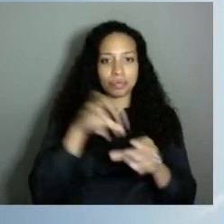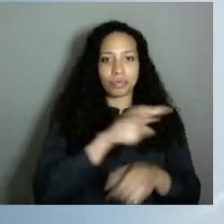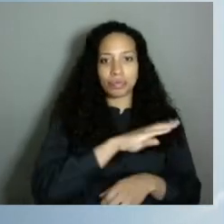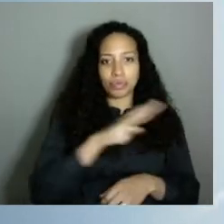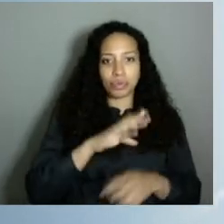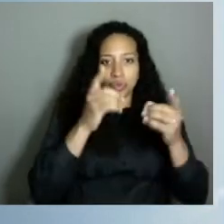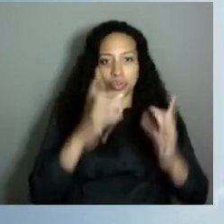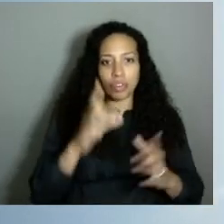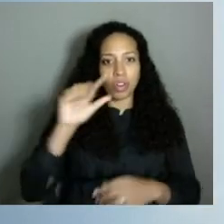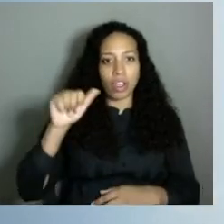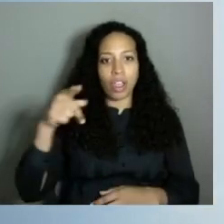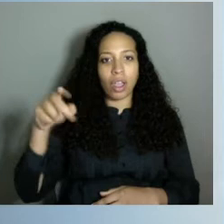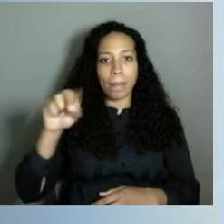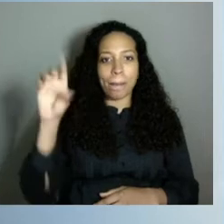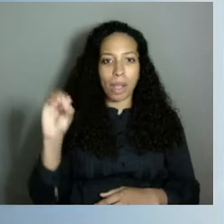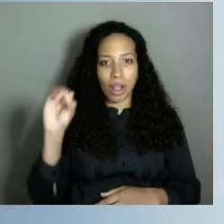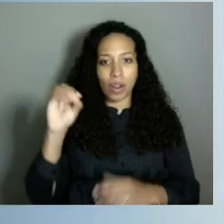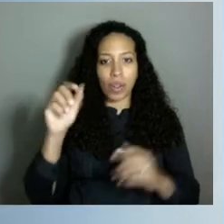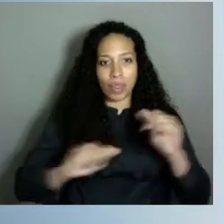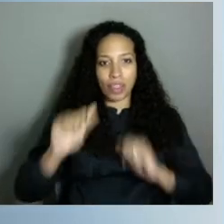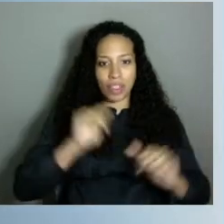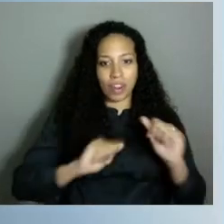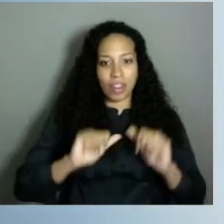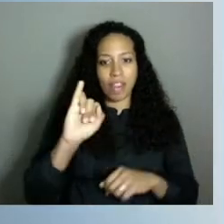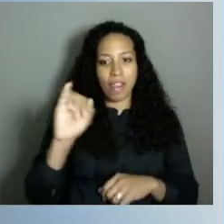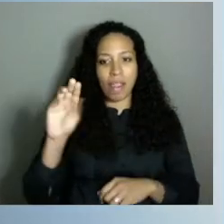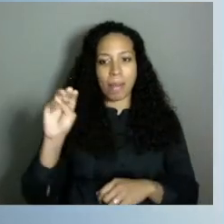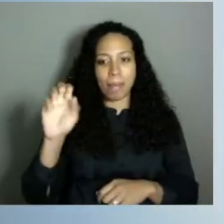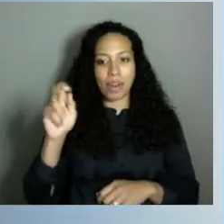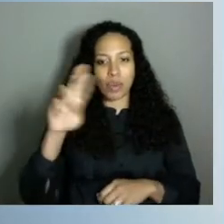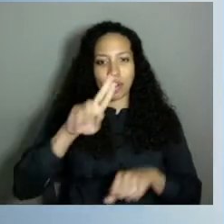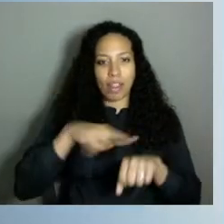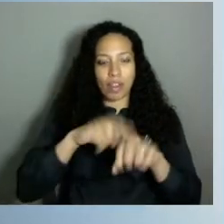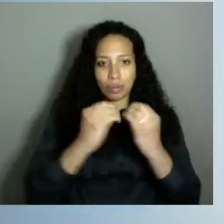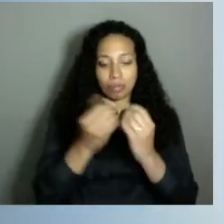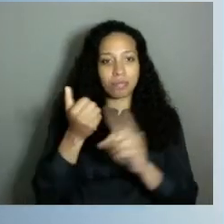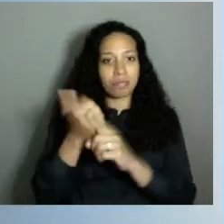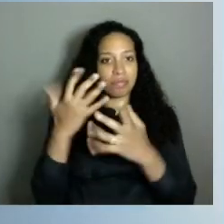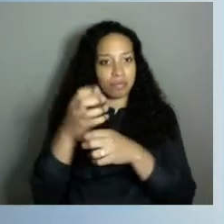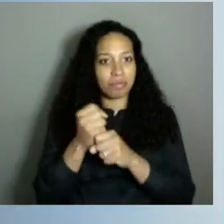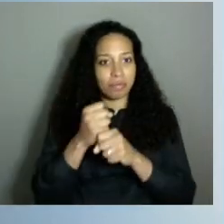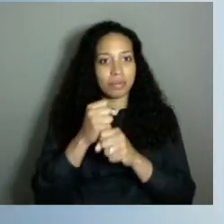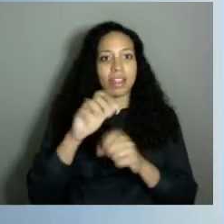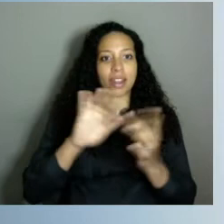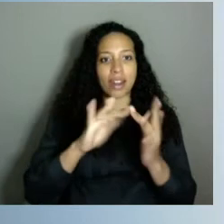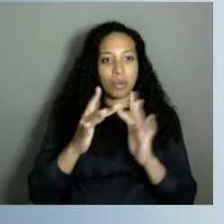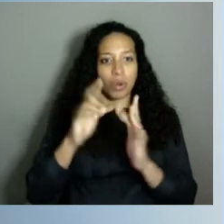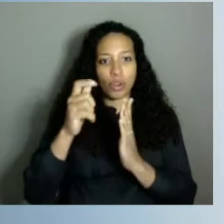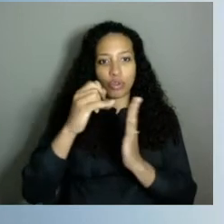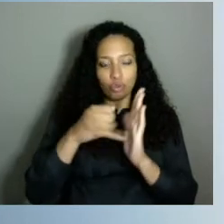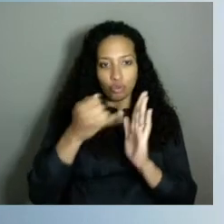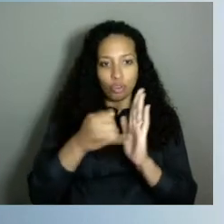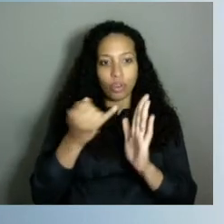Apollo Theater, an iMentor national organization. Karen was the recipient of the Network Journal's Top 25 Black